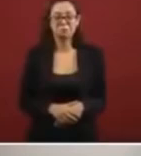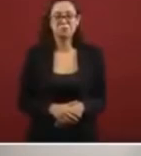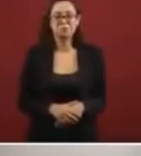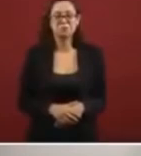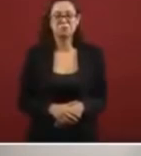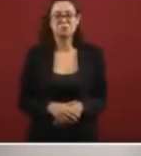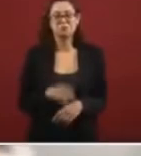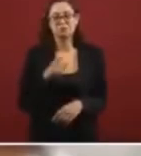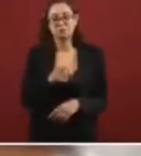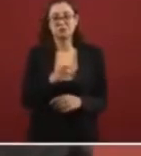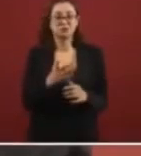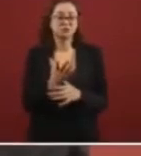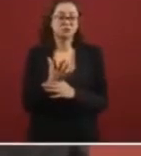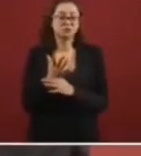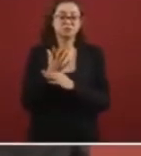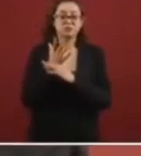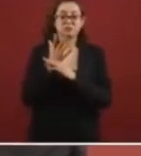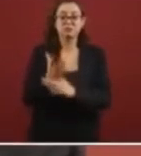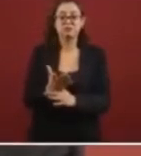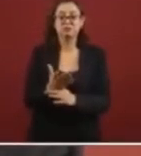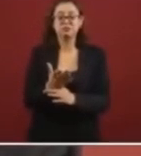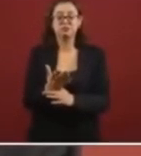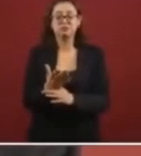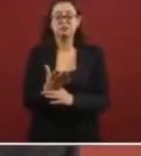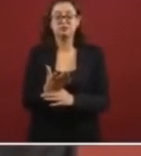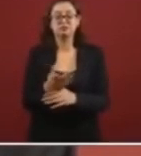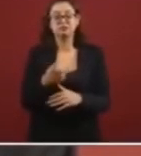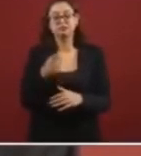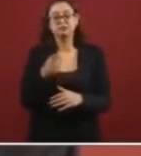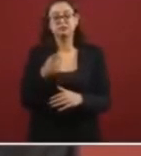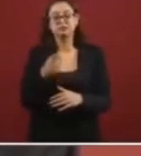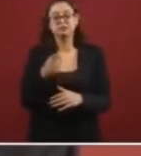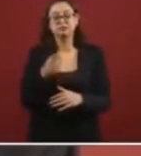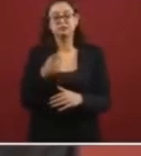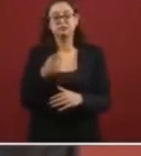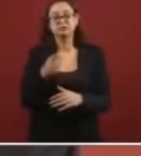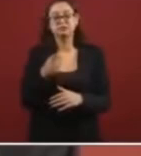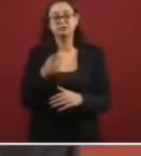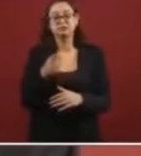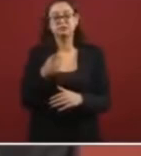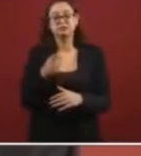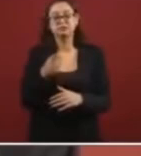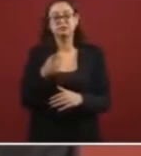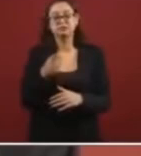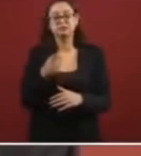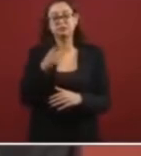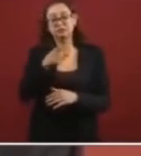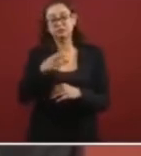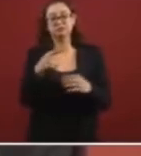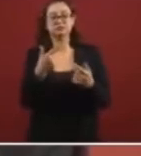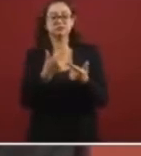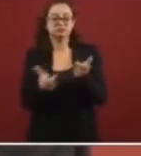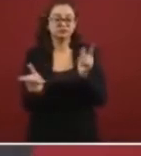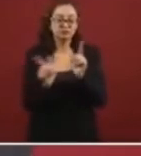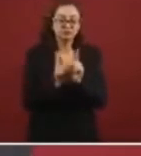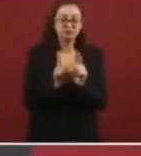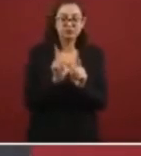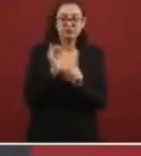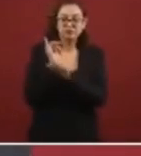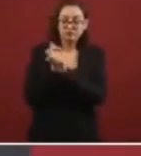company, a una agencia de investigación, an investigative agency.